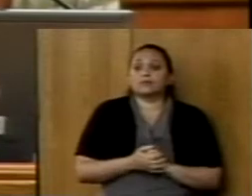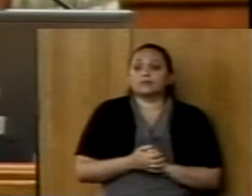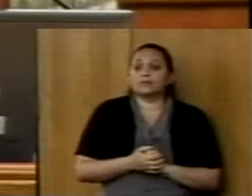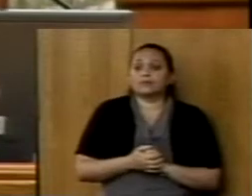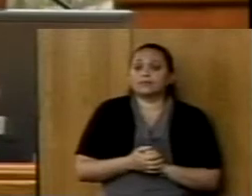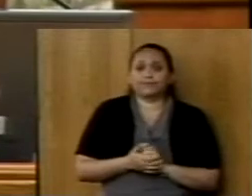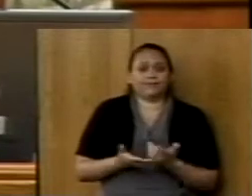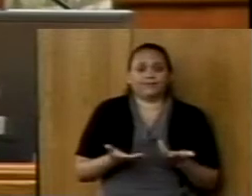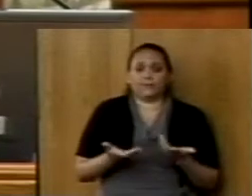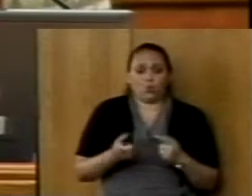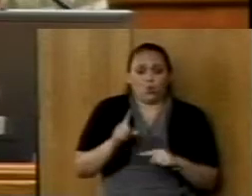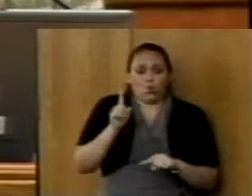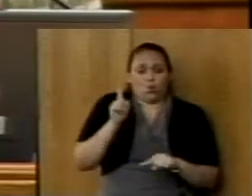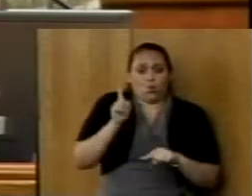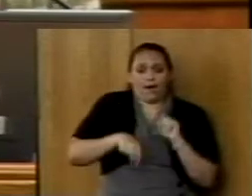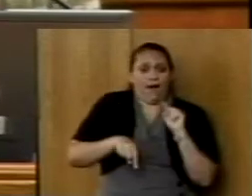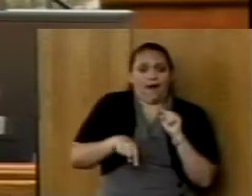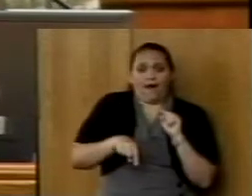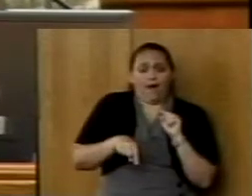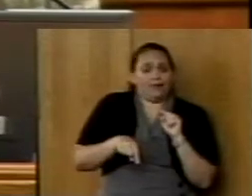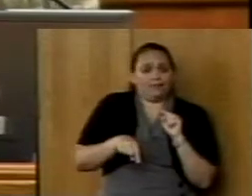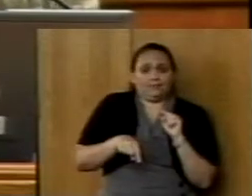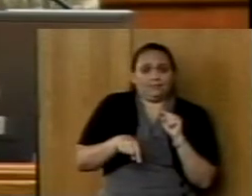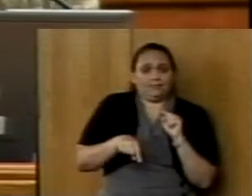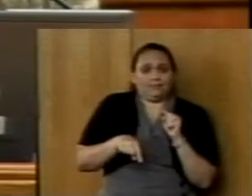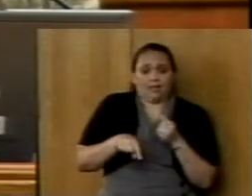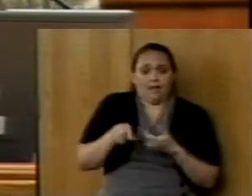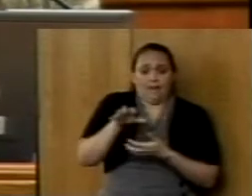you cannot mix the